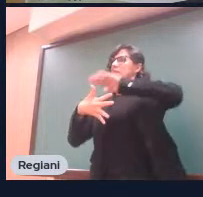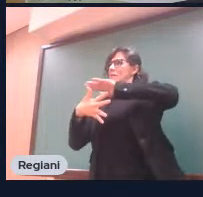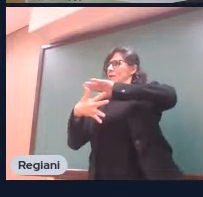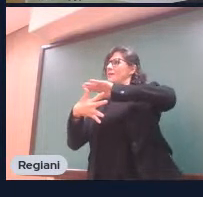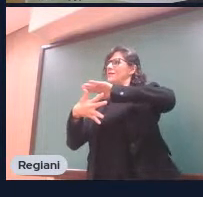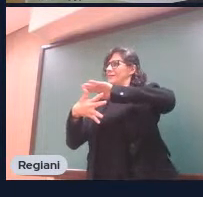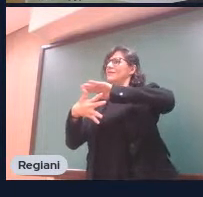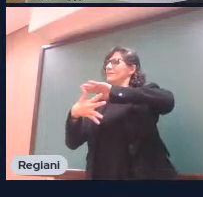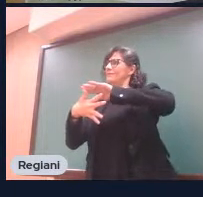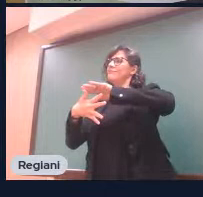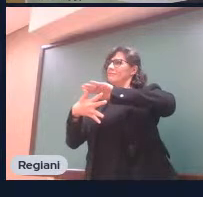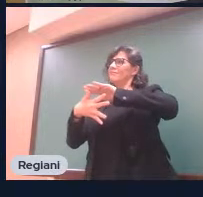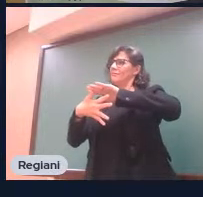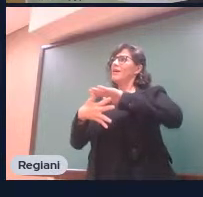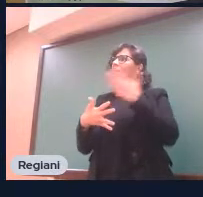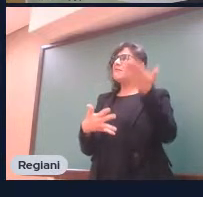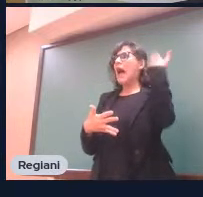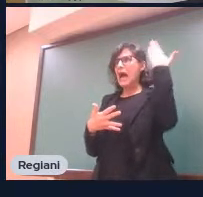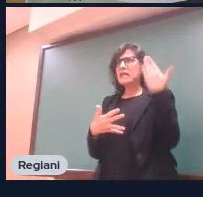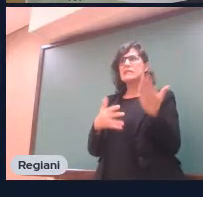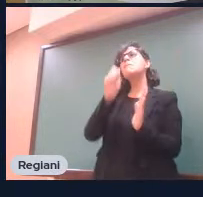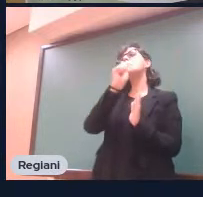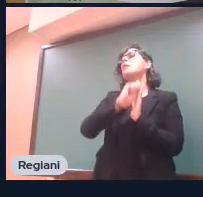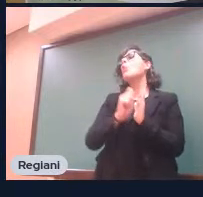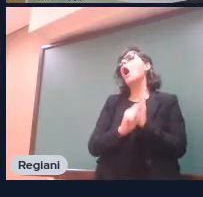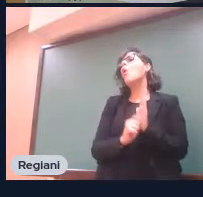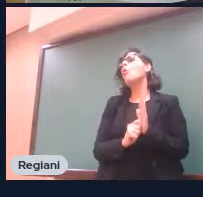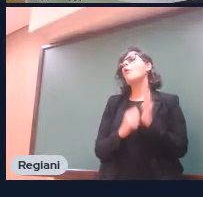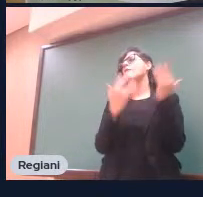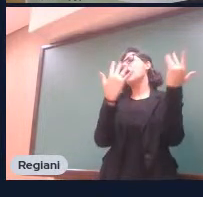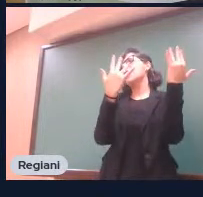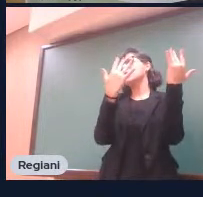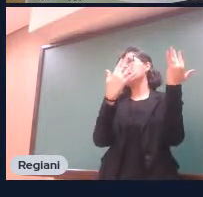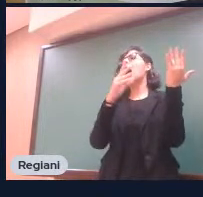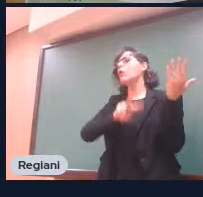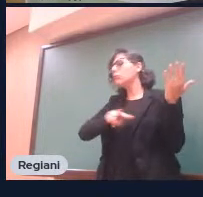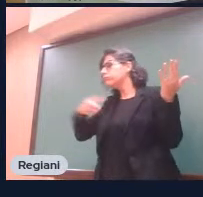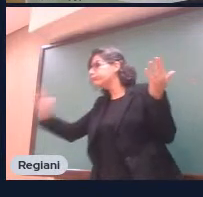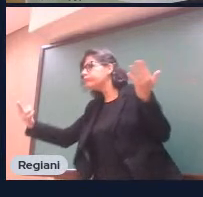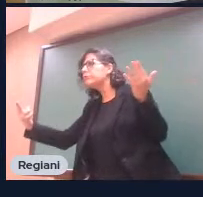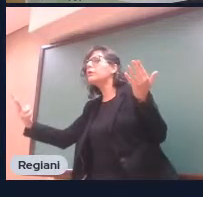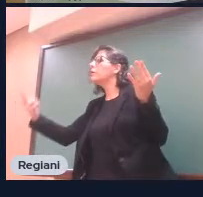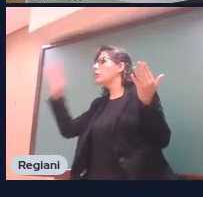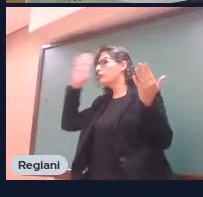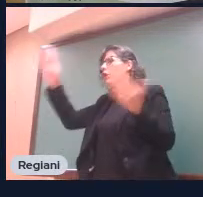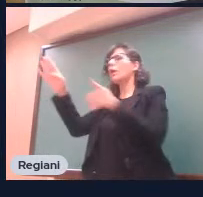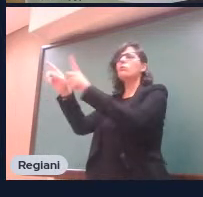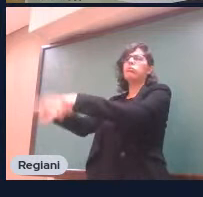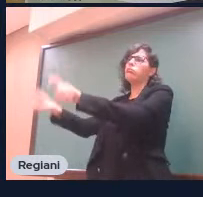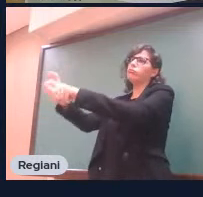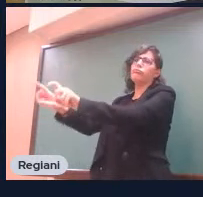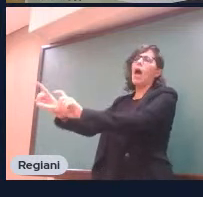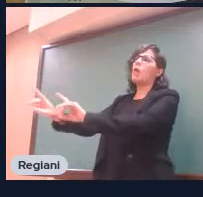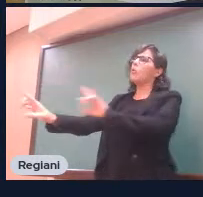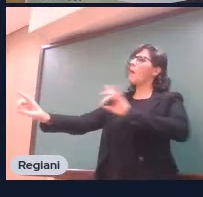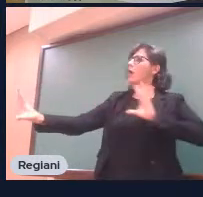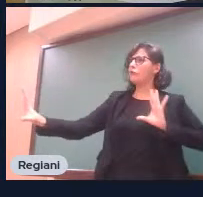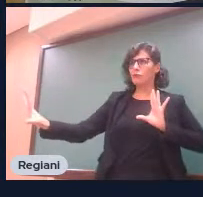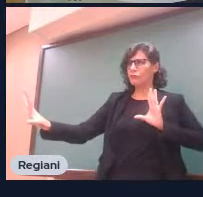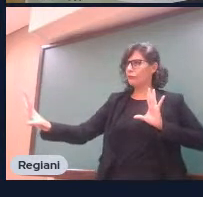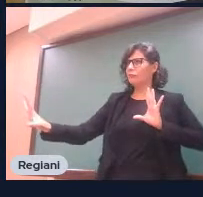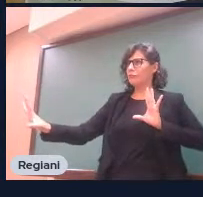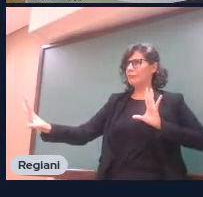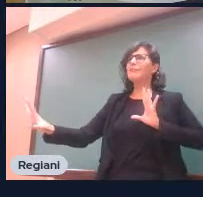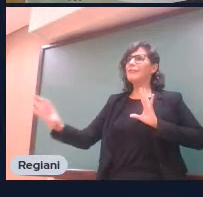marking in the 1980s, from manual corpus extraction to automated corpus extraction, from copying in alphabetical order, yes, that's how